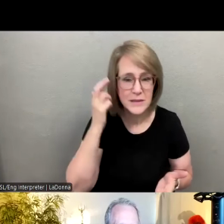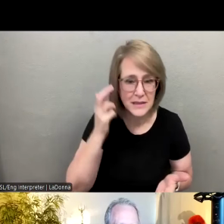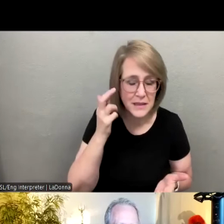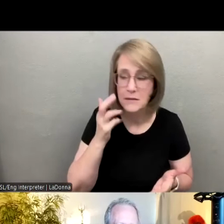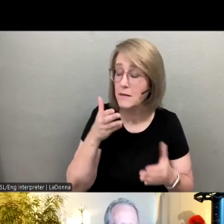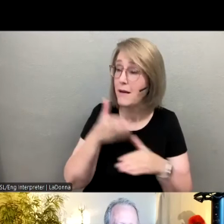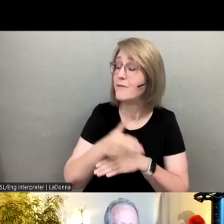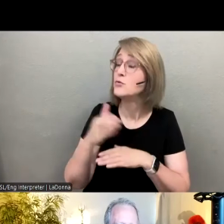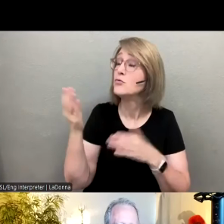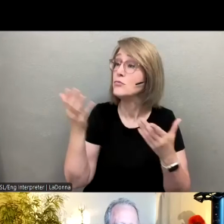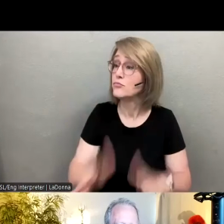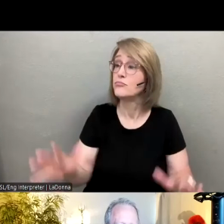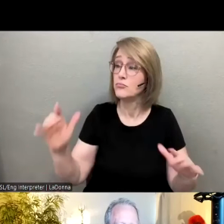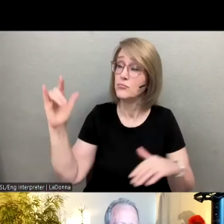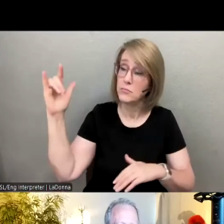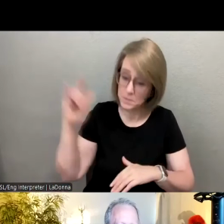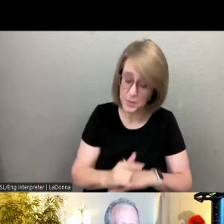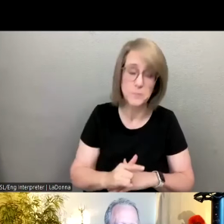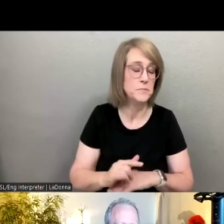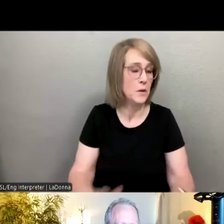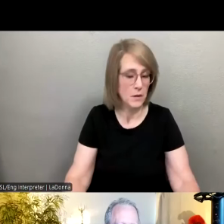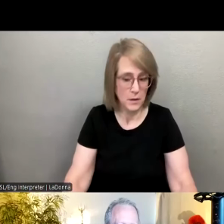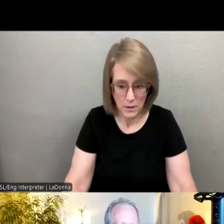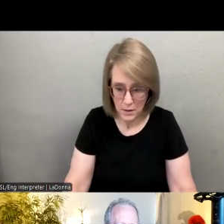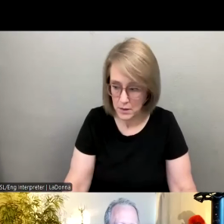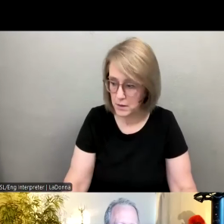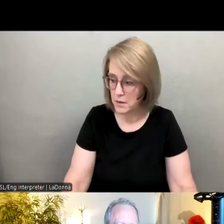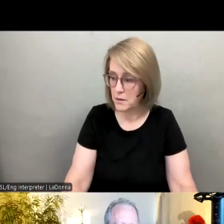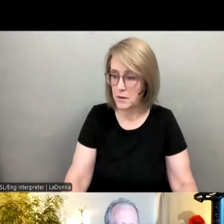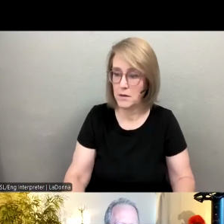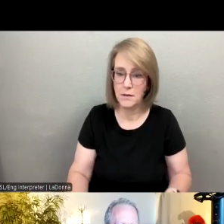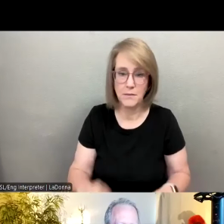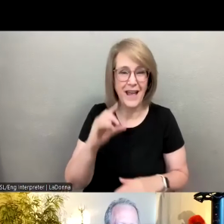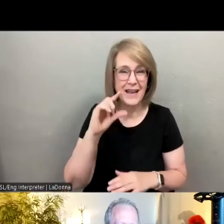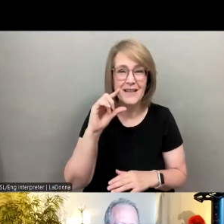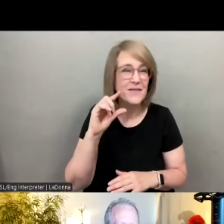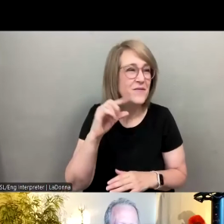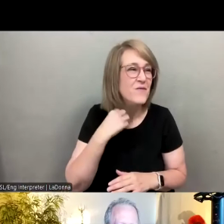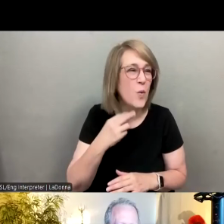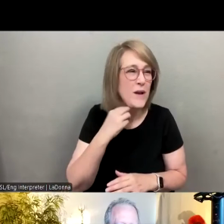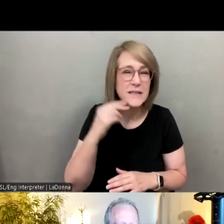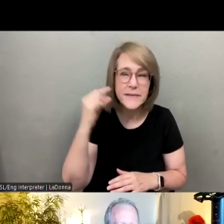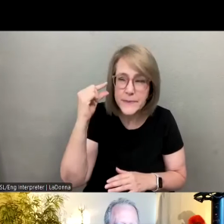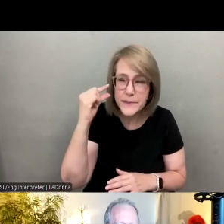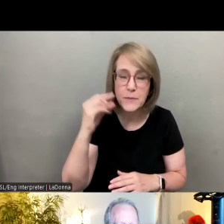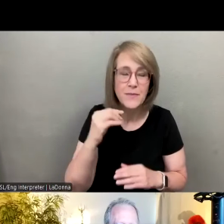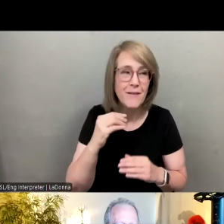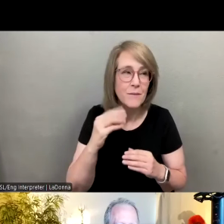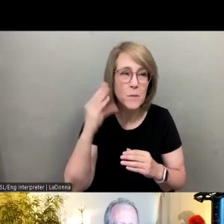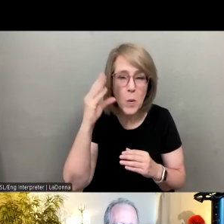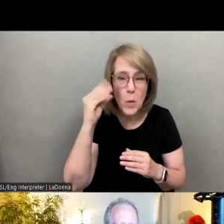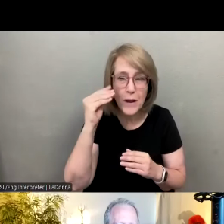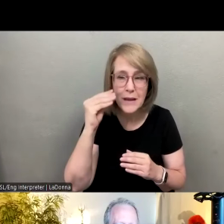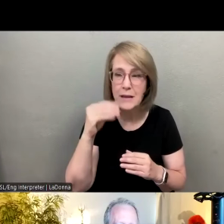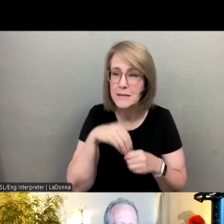the crash, it was so devastating to me because it was almost like that little voice inside my head, that little boy that I didn't want people